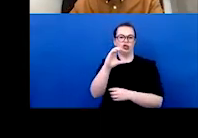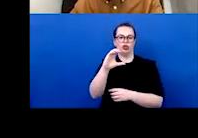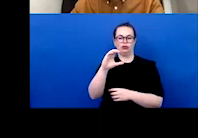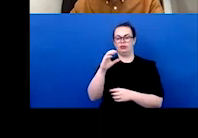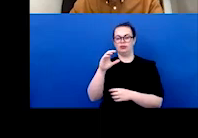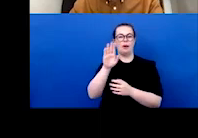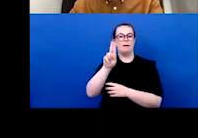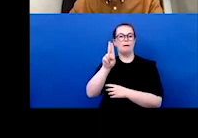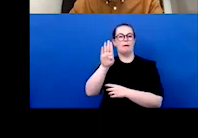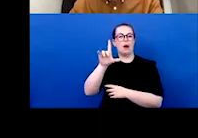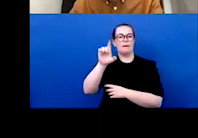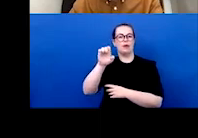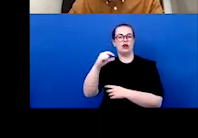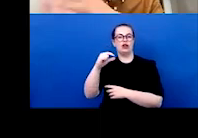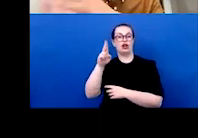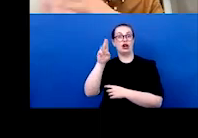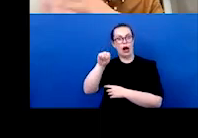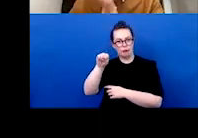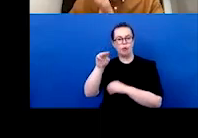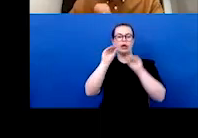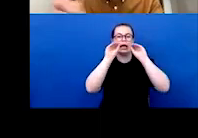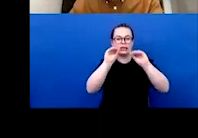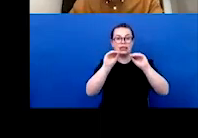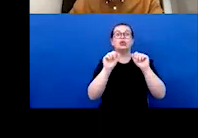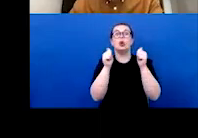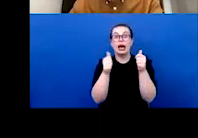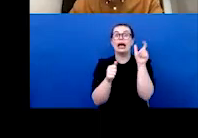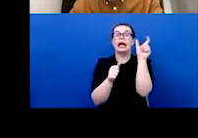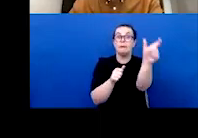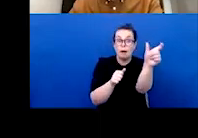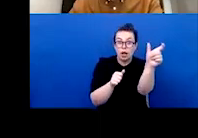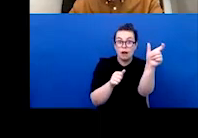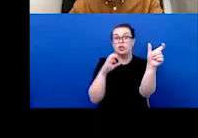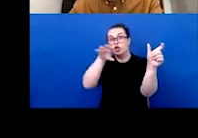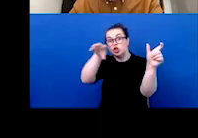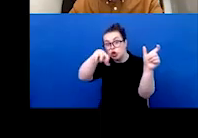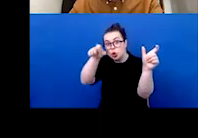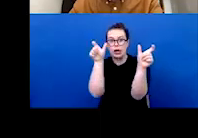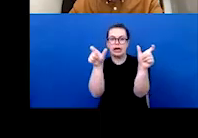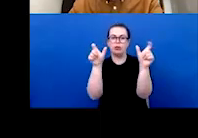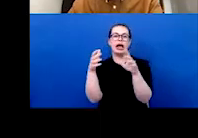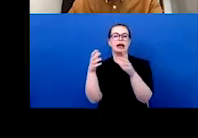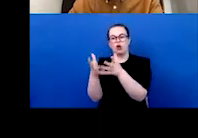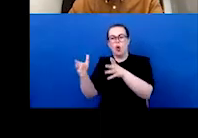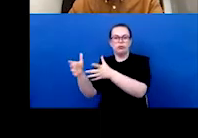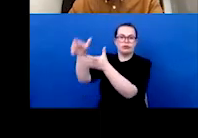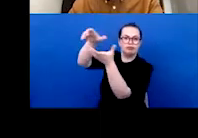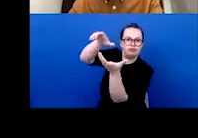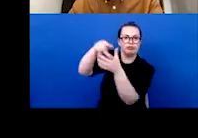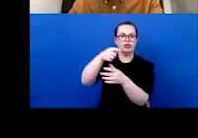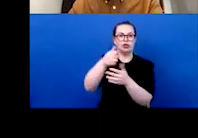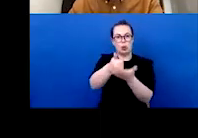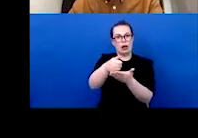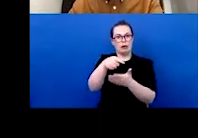about bubblegum chewing and so on in an actual corpus of sentences. So the meaning